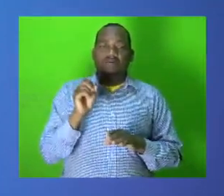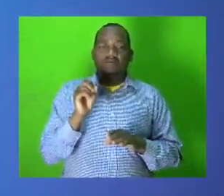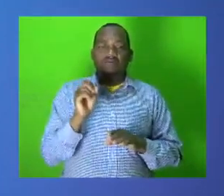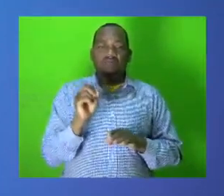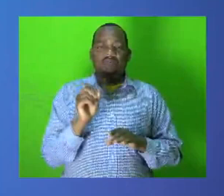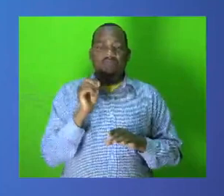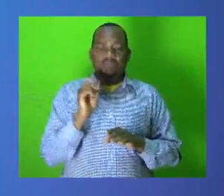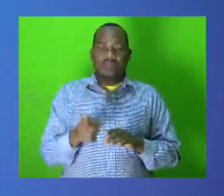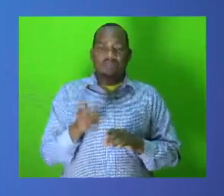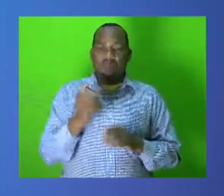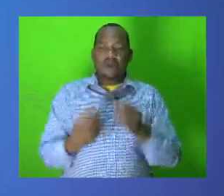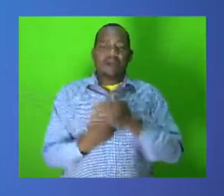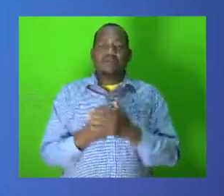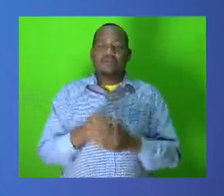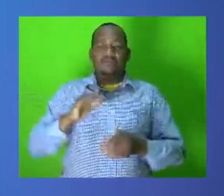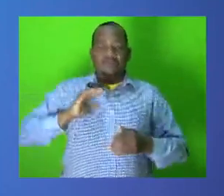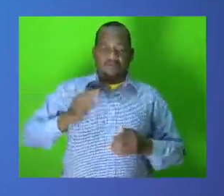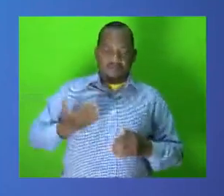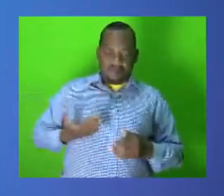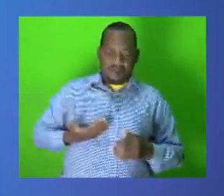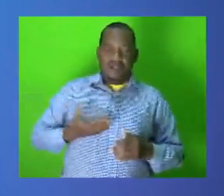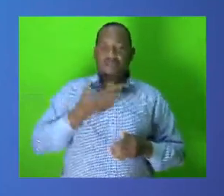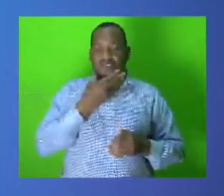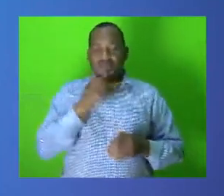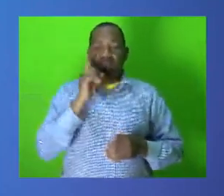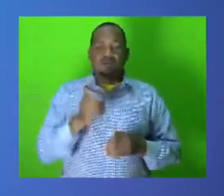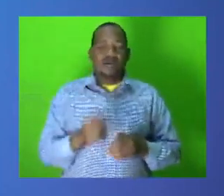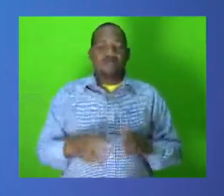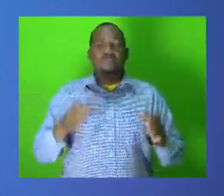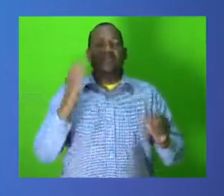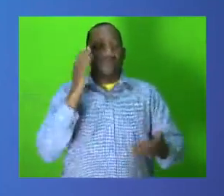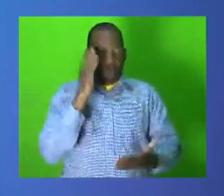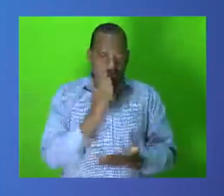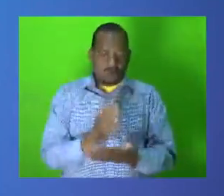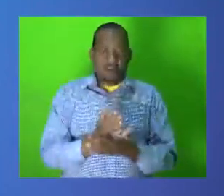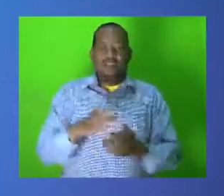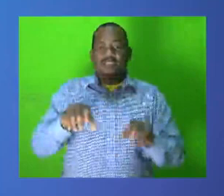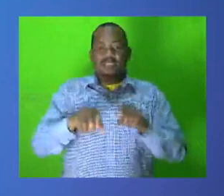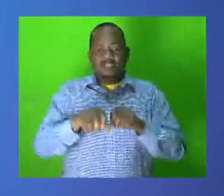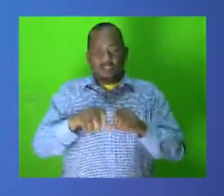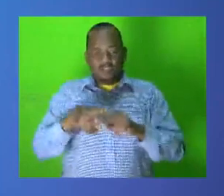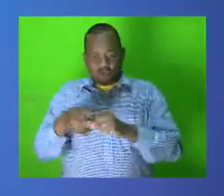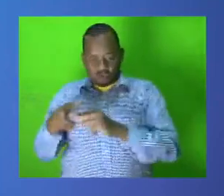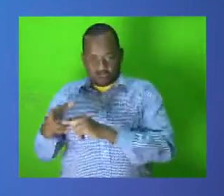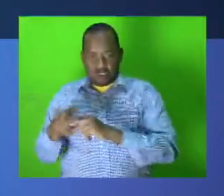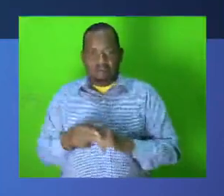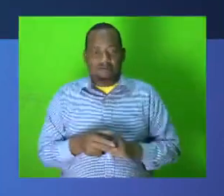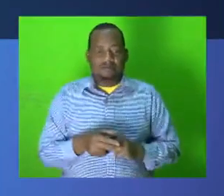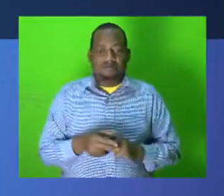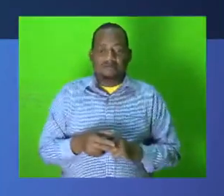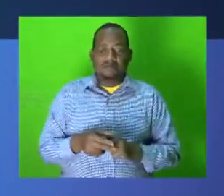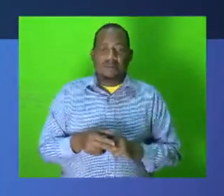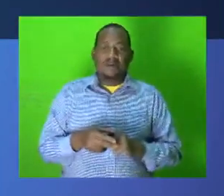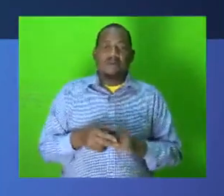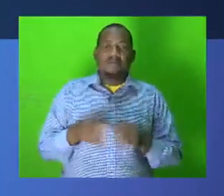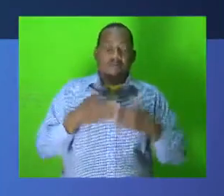Are you here, my student? Yes. My dear viewer, student, last objective of research